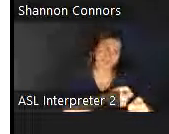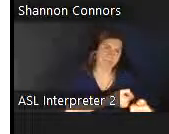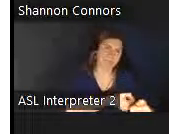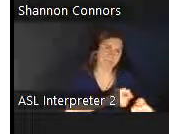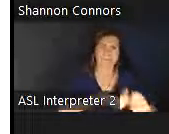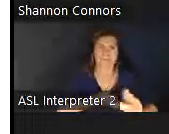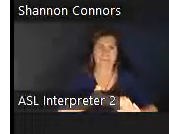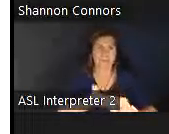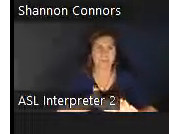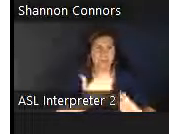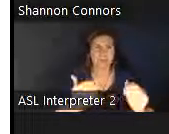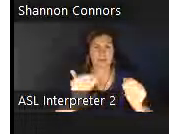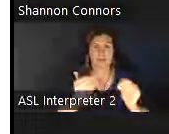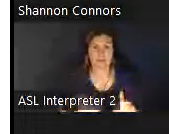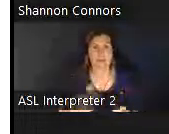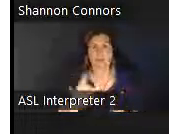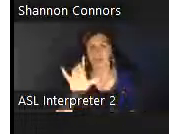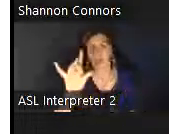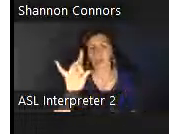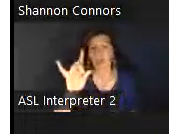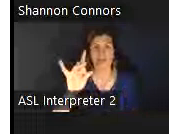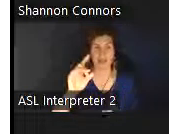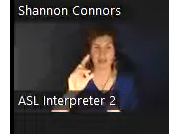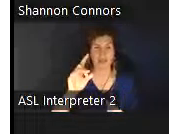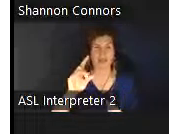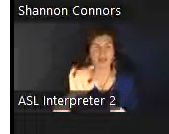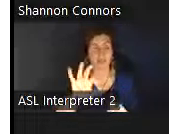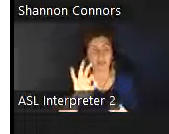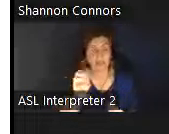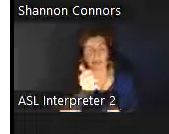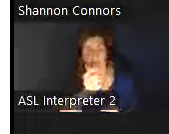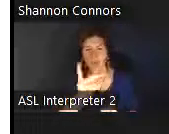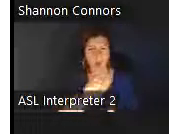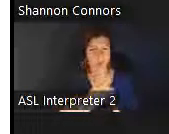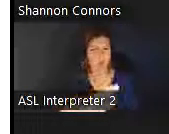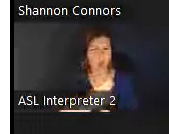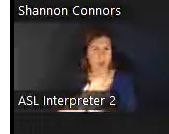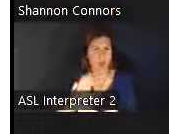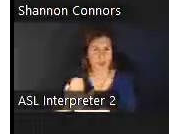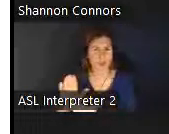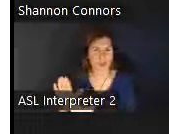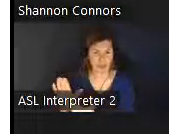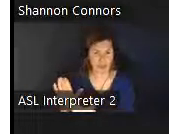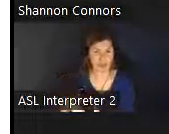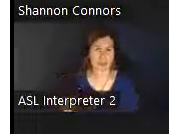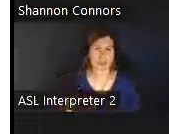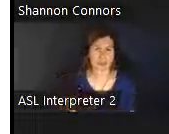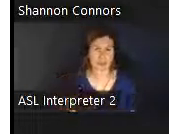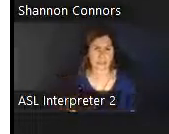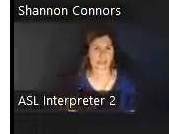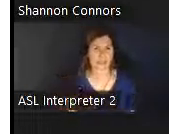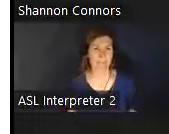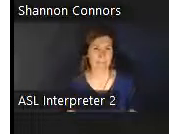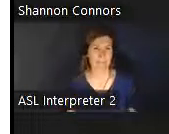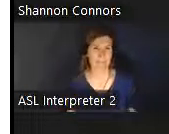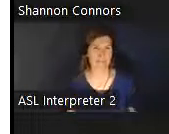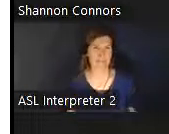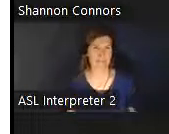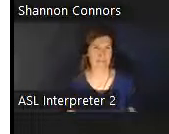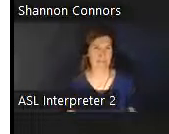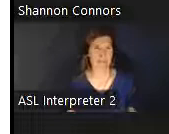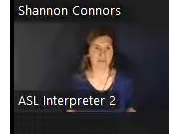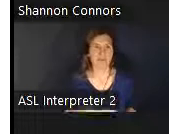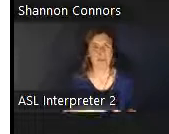that, picking a couple of the approaches that you might find within that general strategy, and then a couple